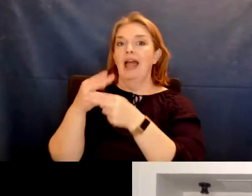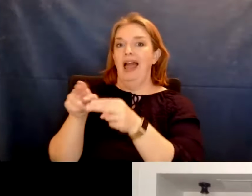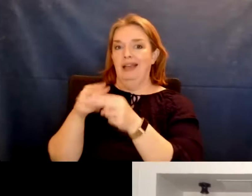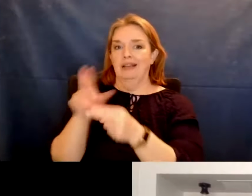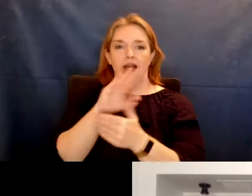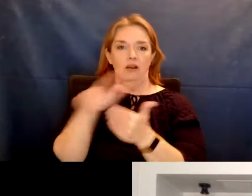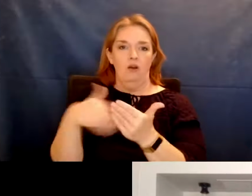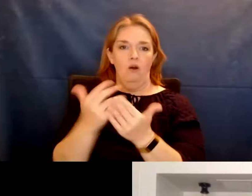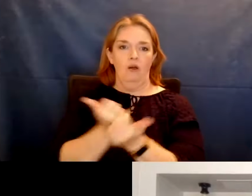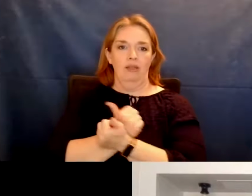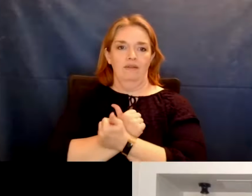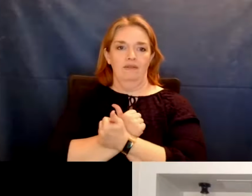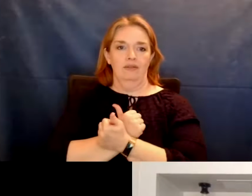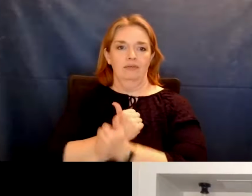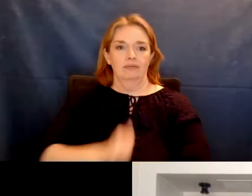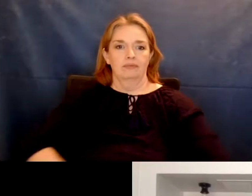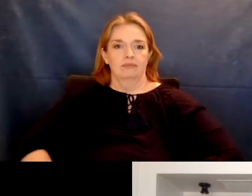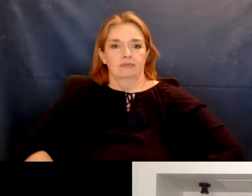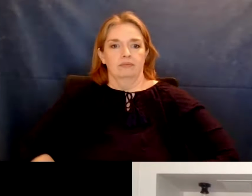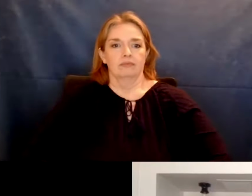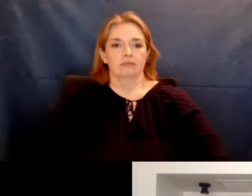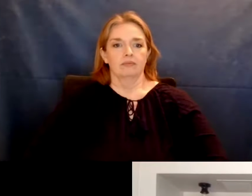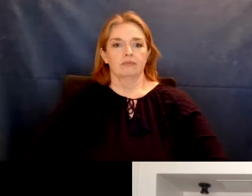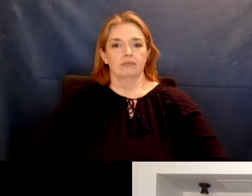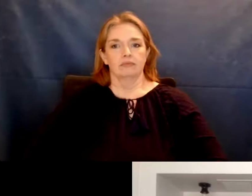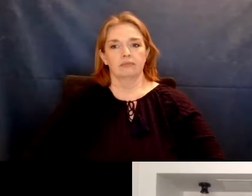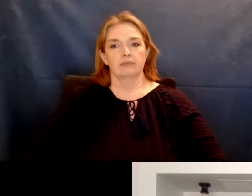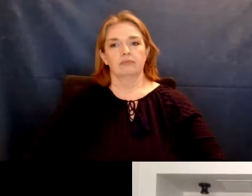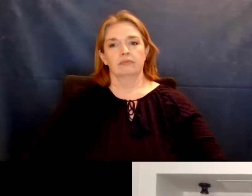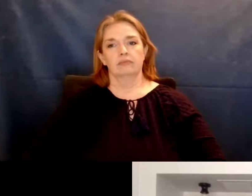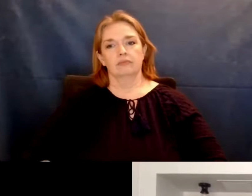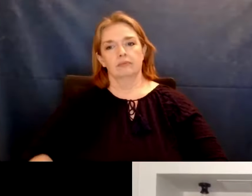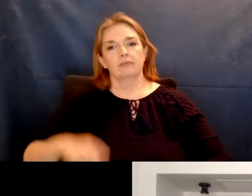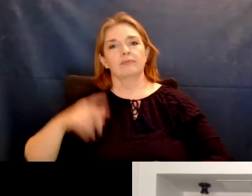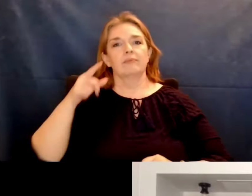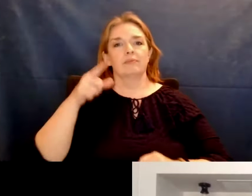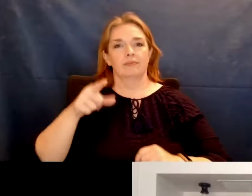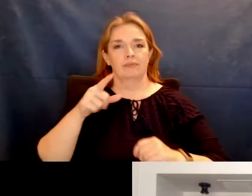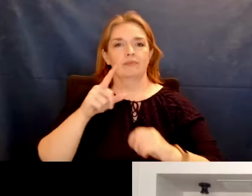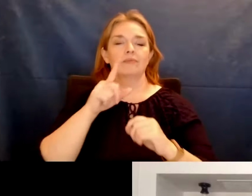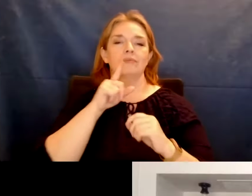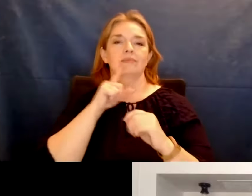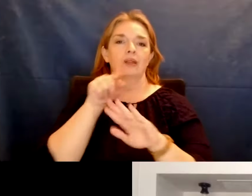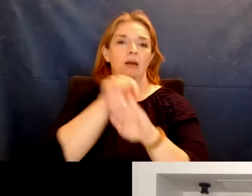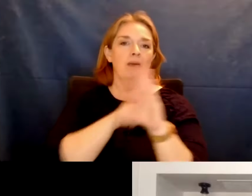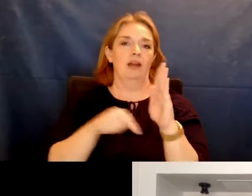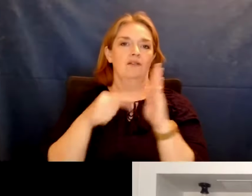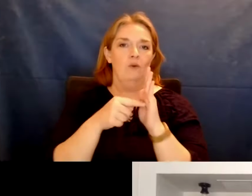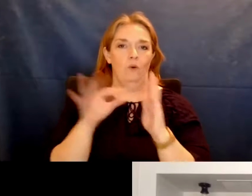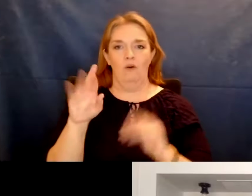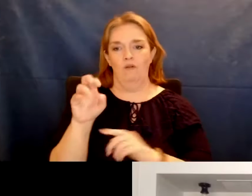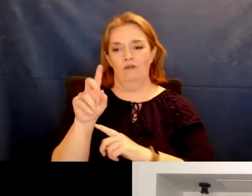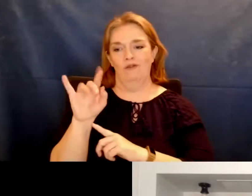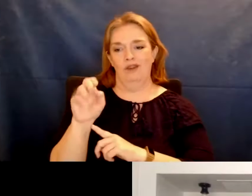This riffs on a metaphor that Freddie King uses in a song